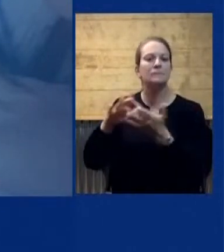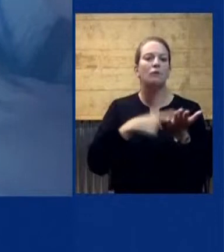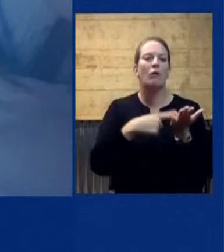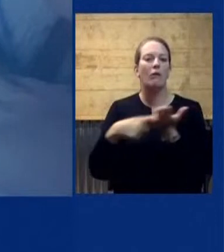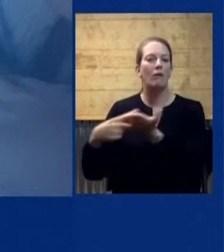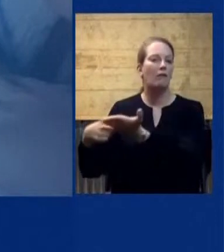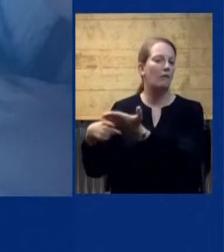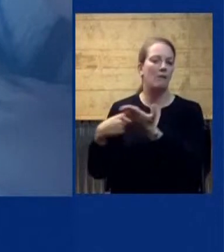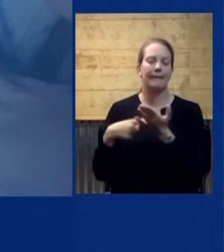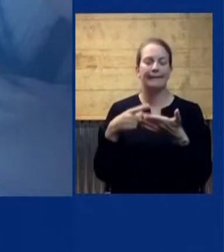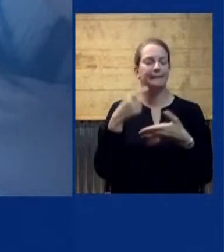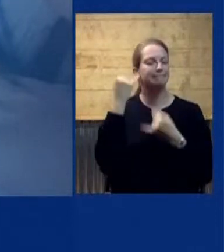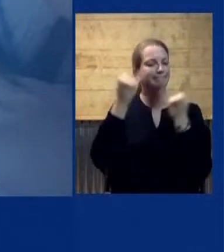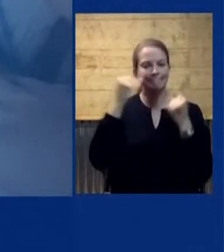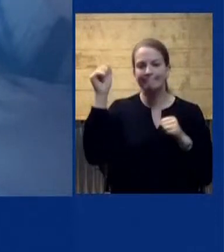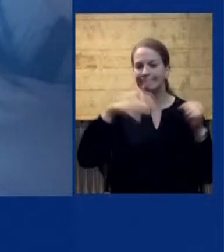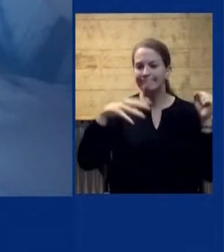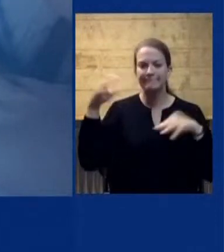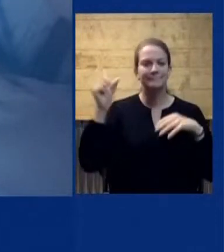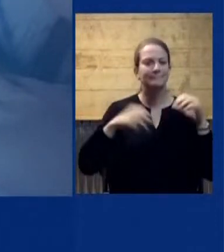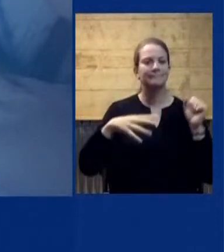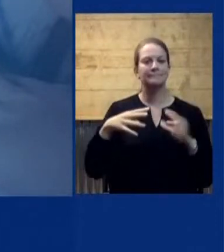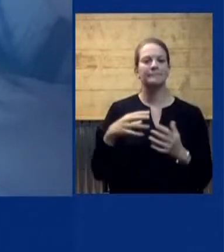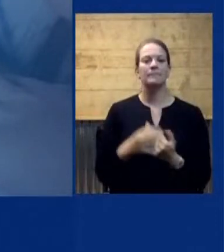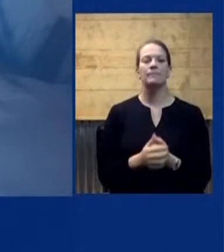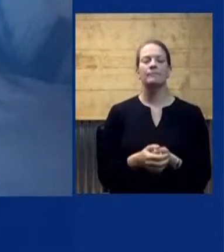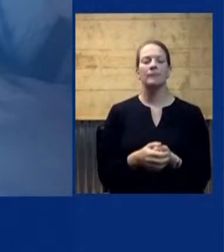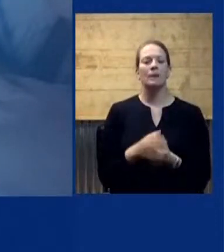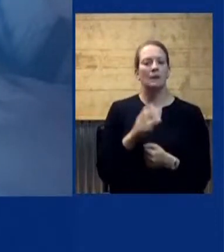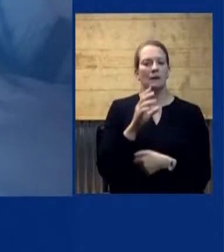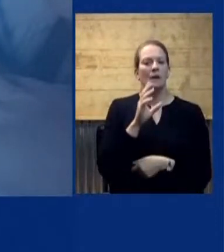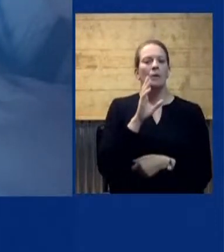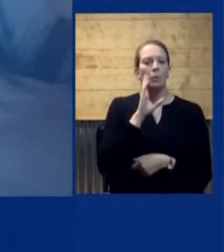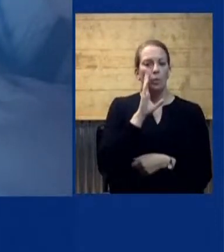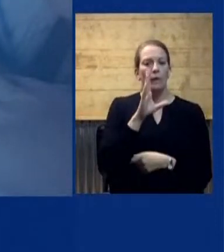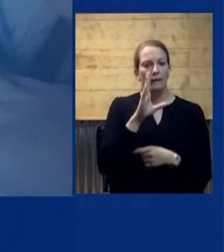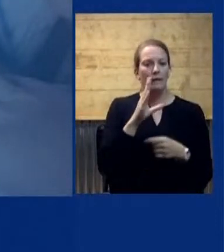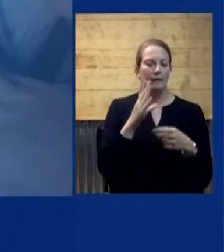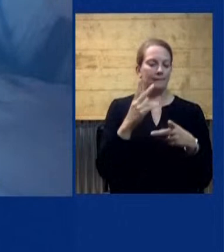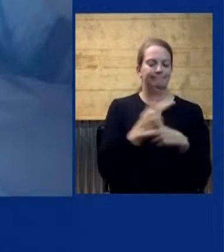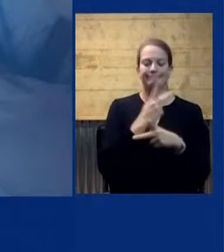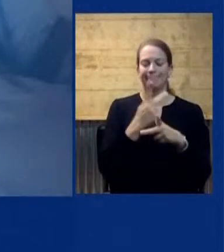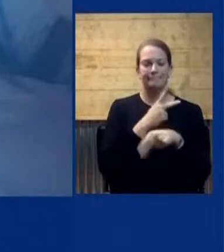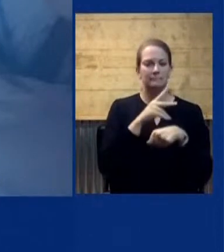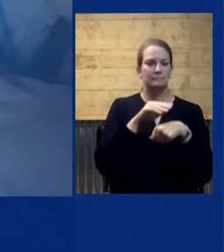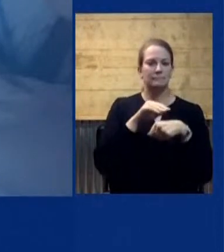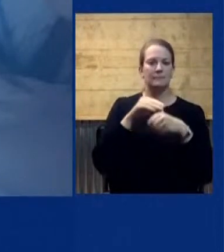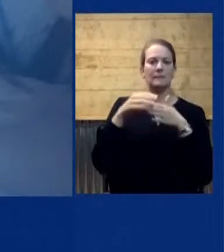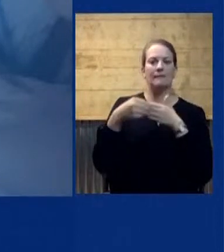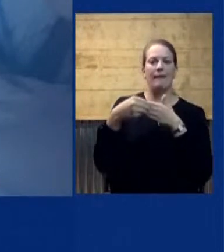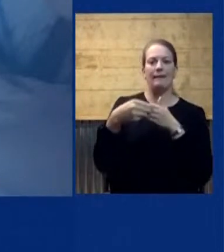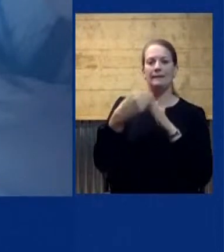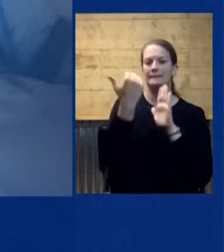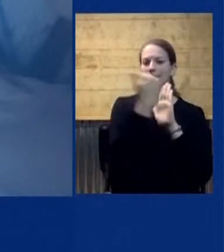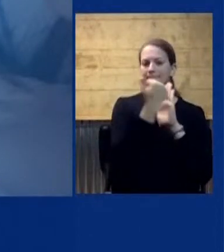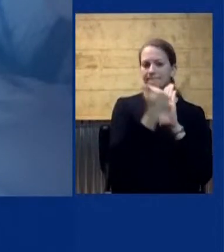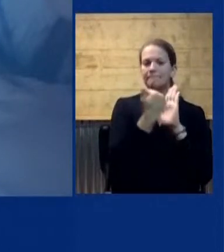reopening. We'll have finalized guidance pursuant to those conversations on July